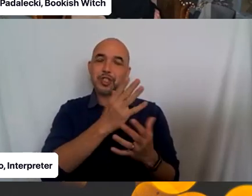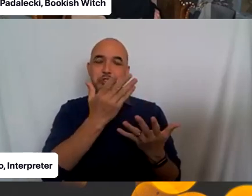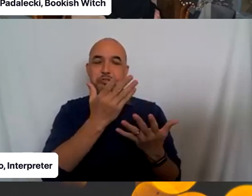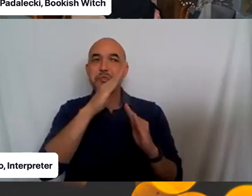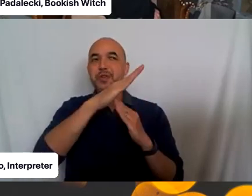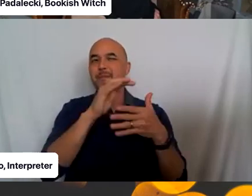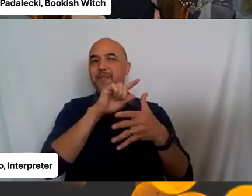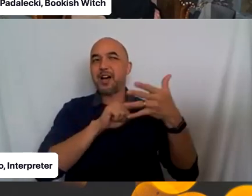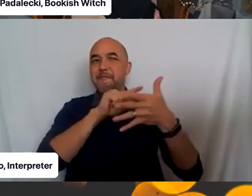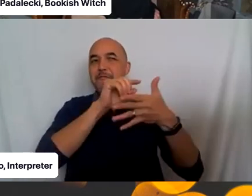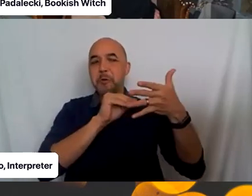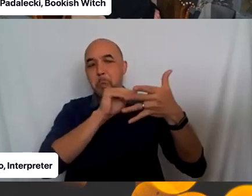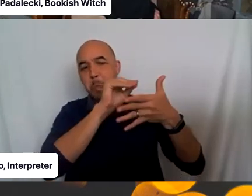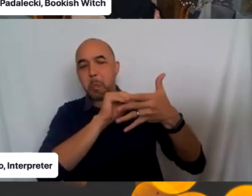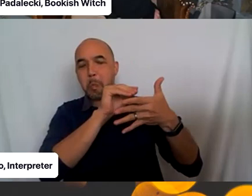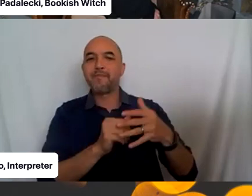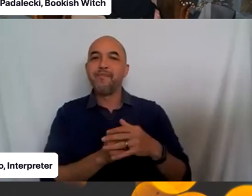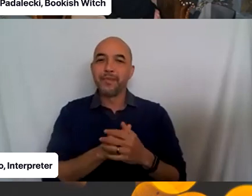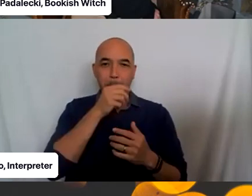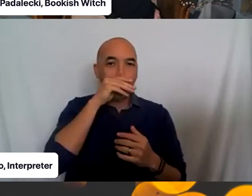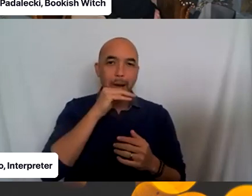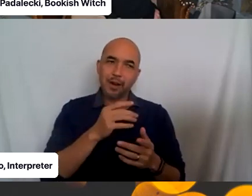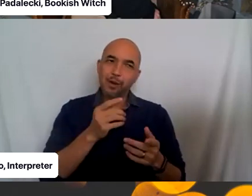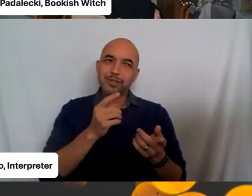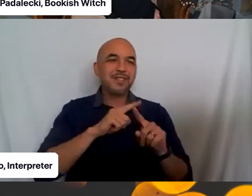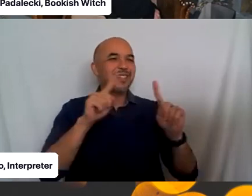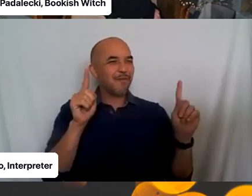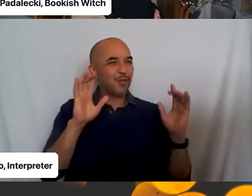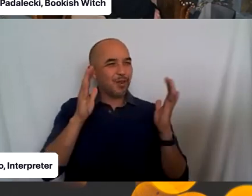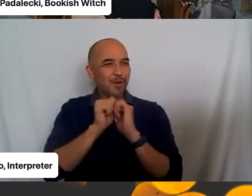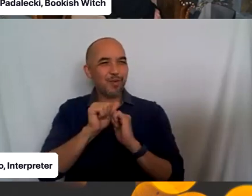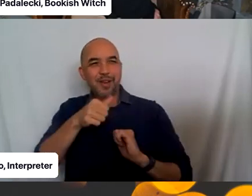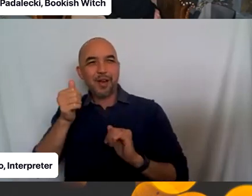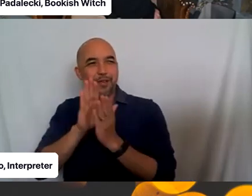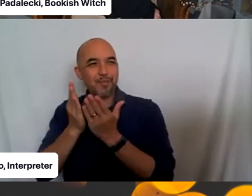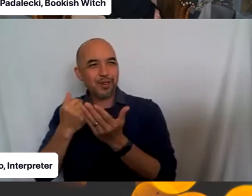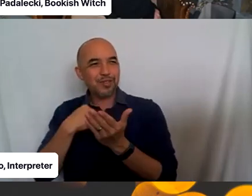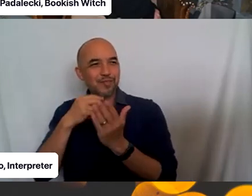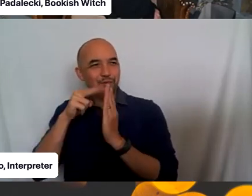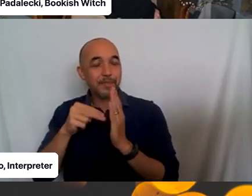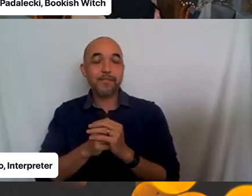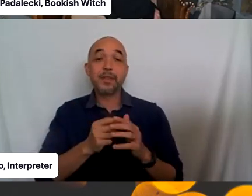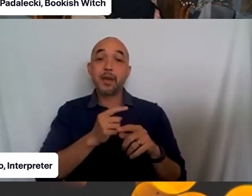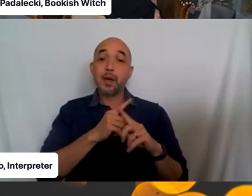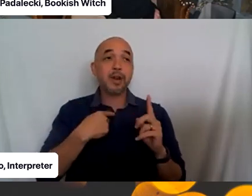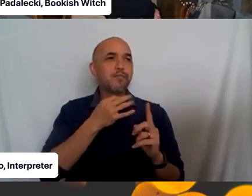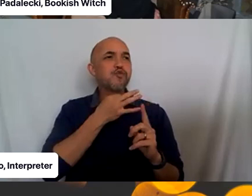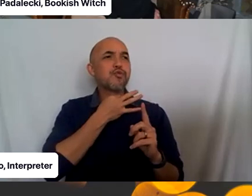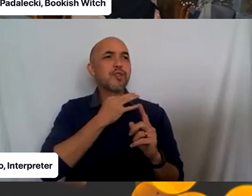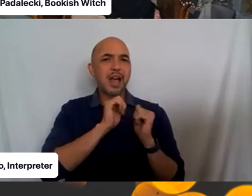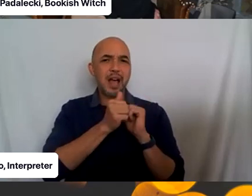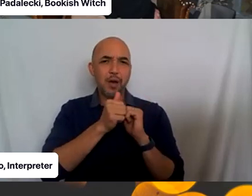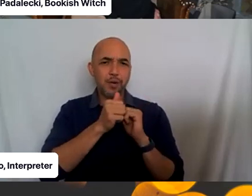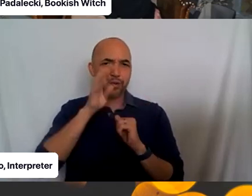So it was a change of pace for me, and I really enjoyed it. So, but my question was how you came up with the comps.